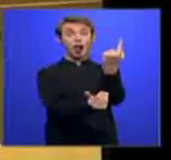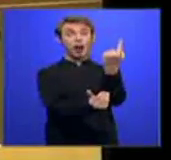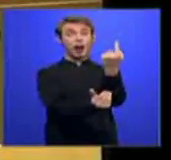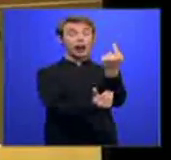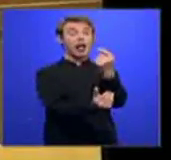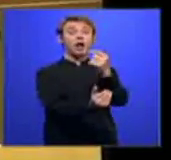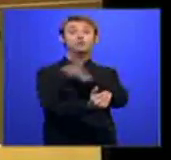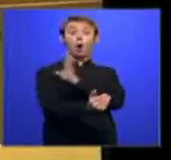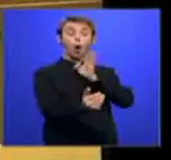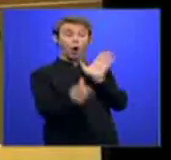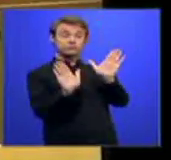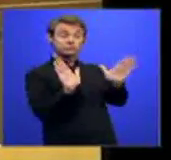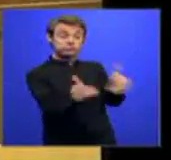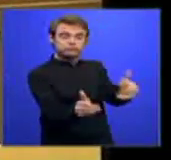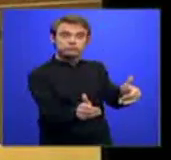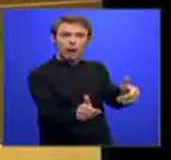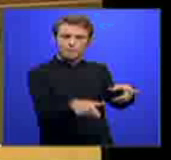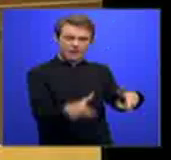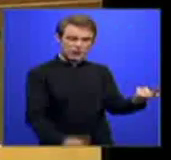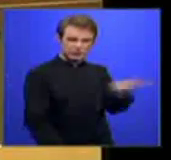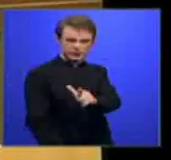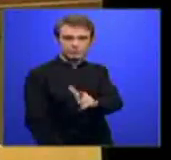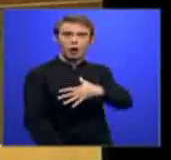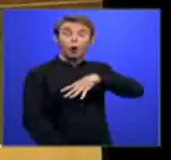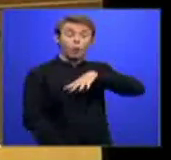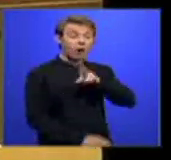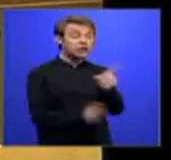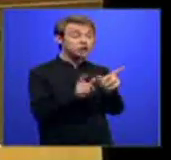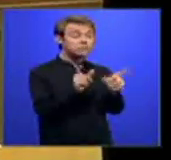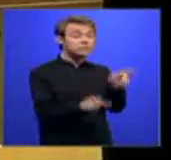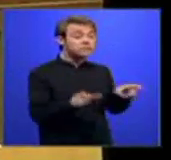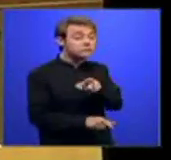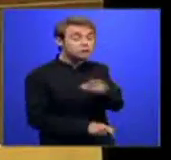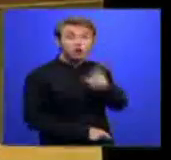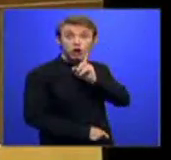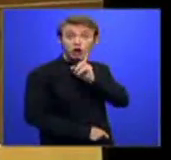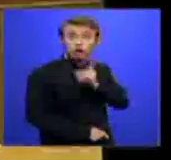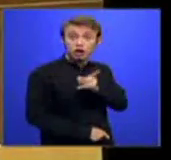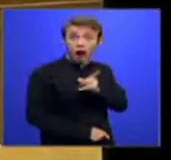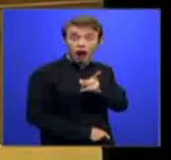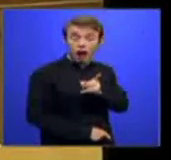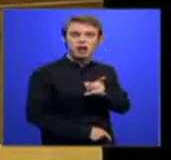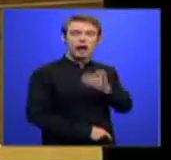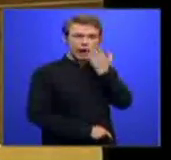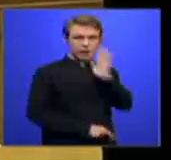see an improvement in attitudes, posture, and outcomes.